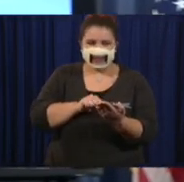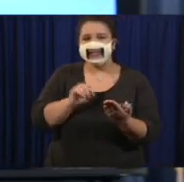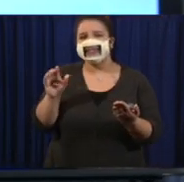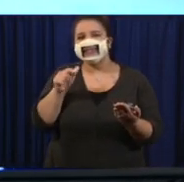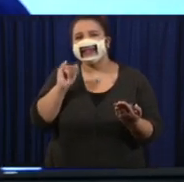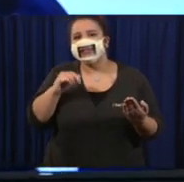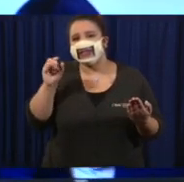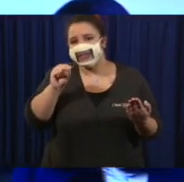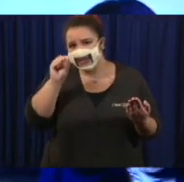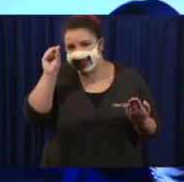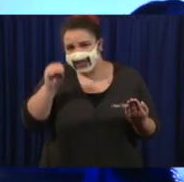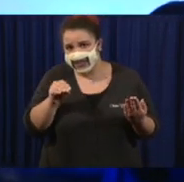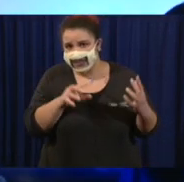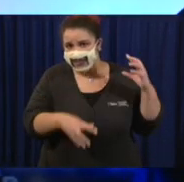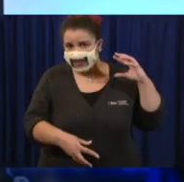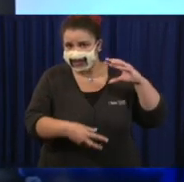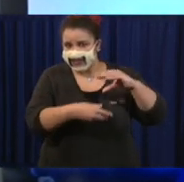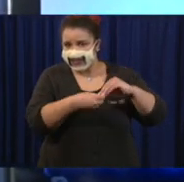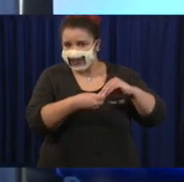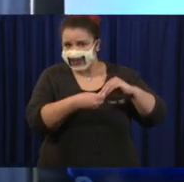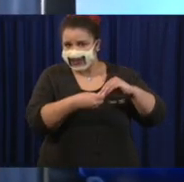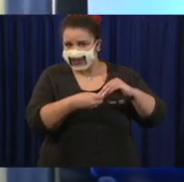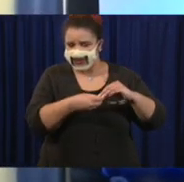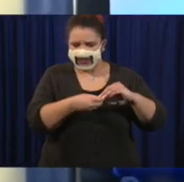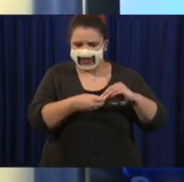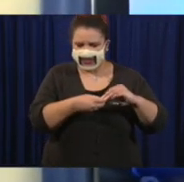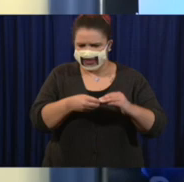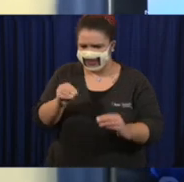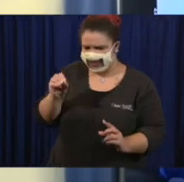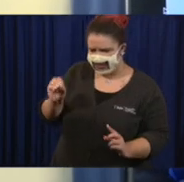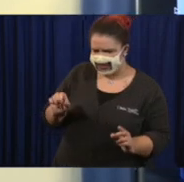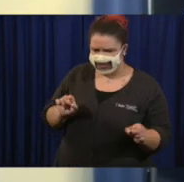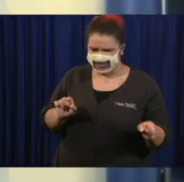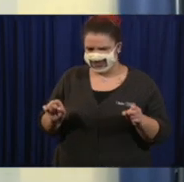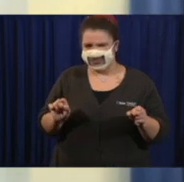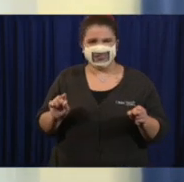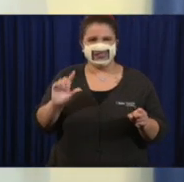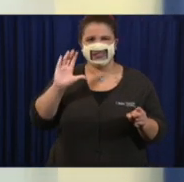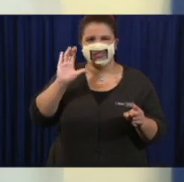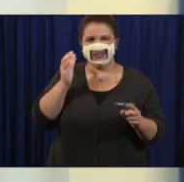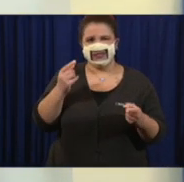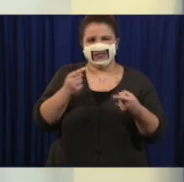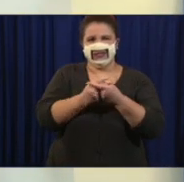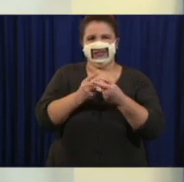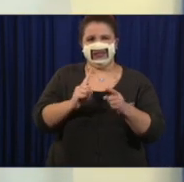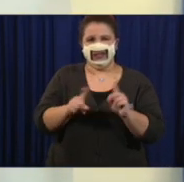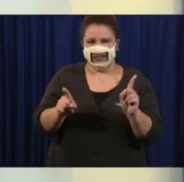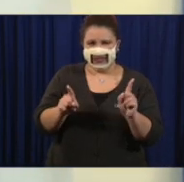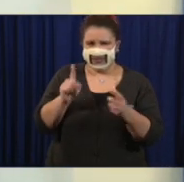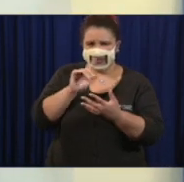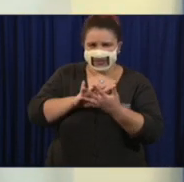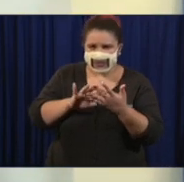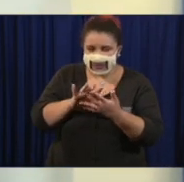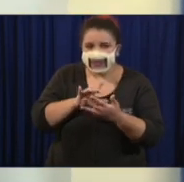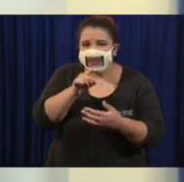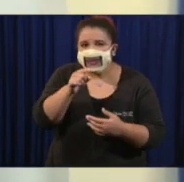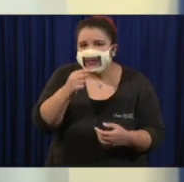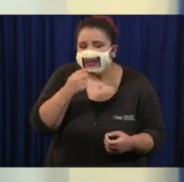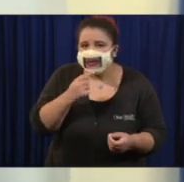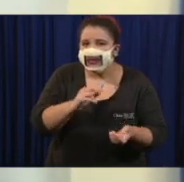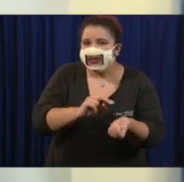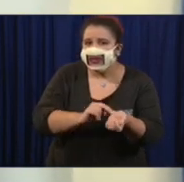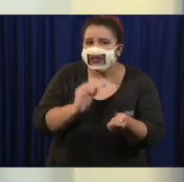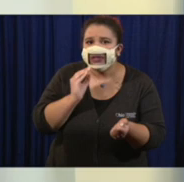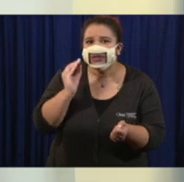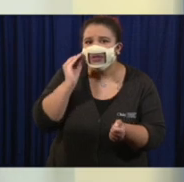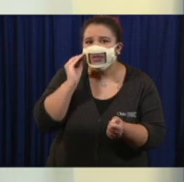of the total seem totally different. So I want to make sure I understood that you said nursing home deaths make up